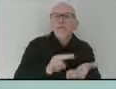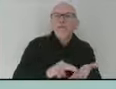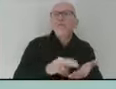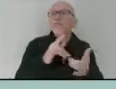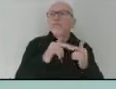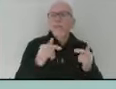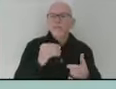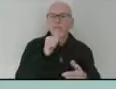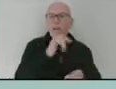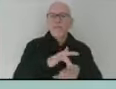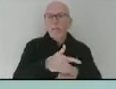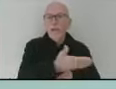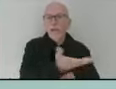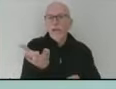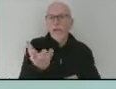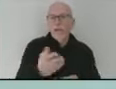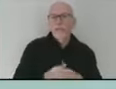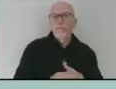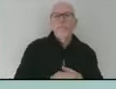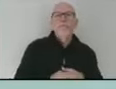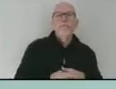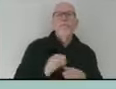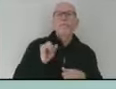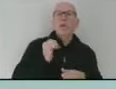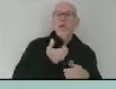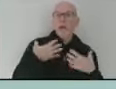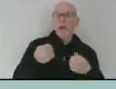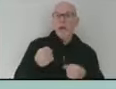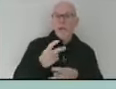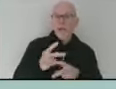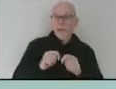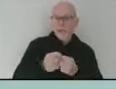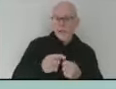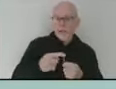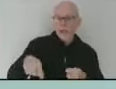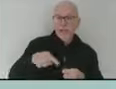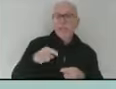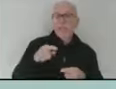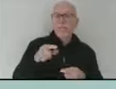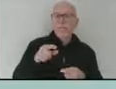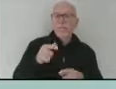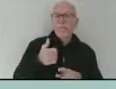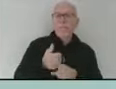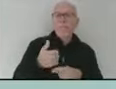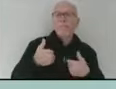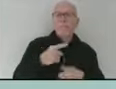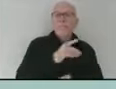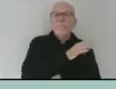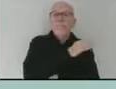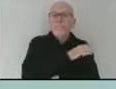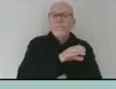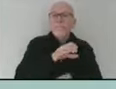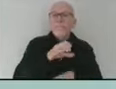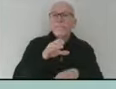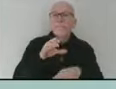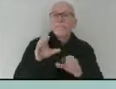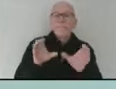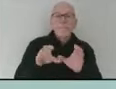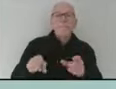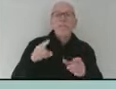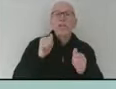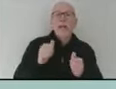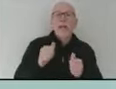not available. So members of our healthcare team who have had who hold clinical, but who support important support